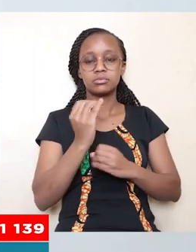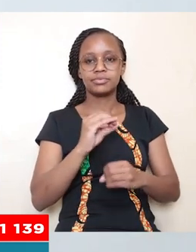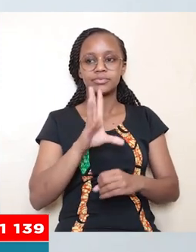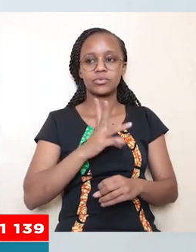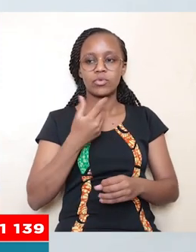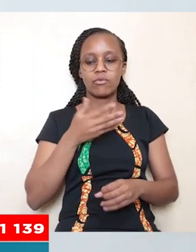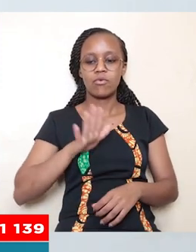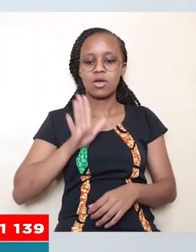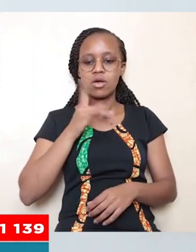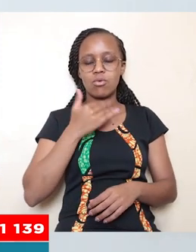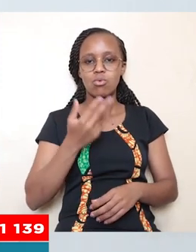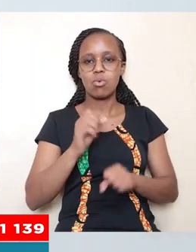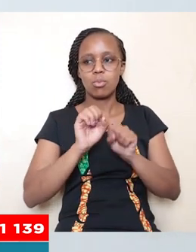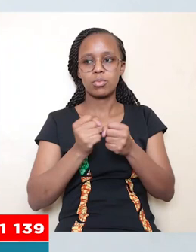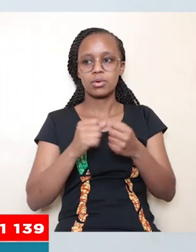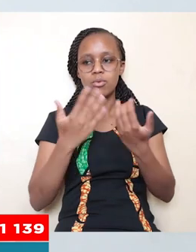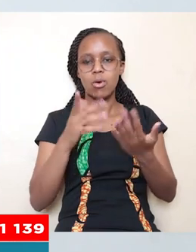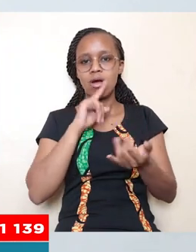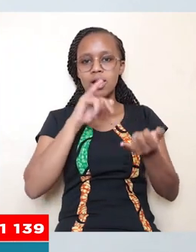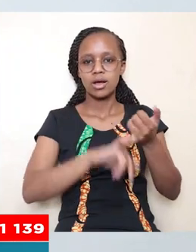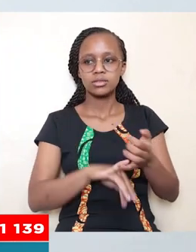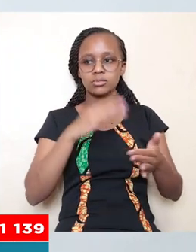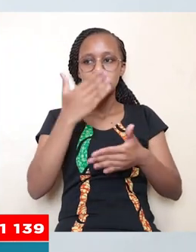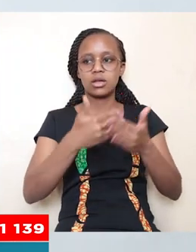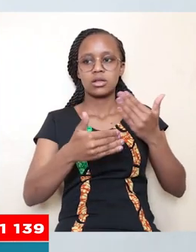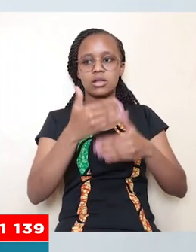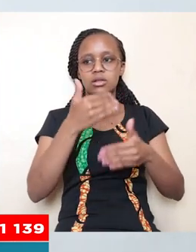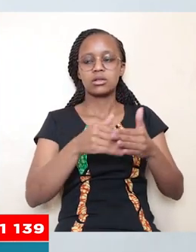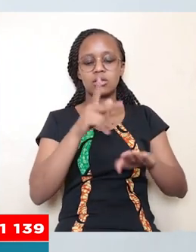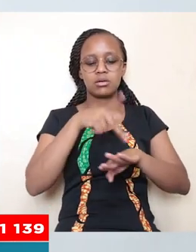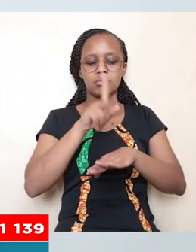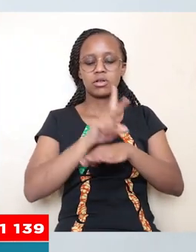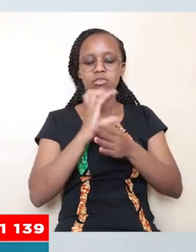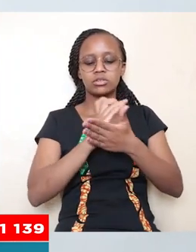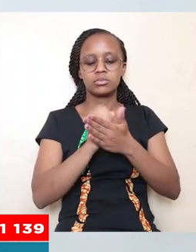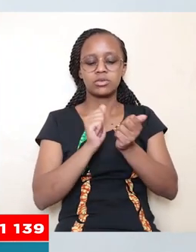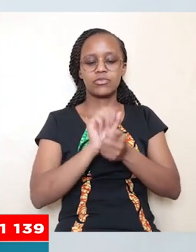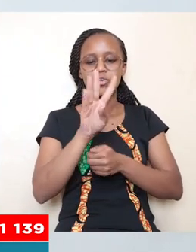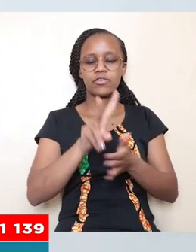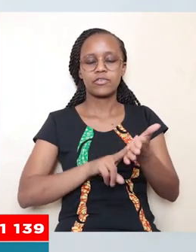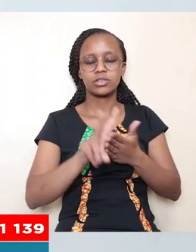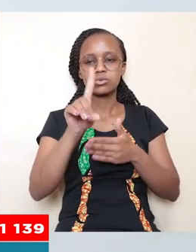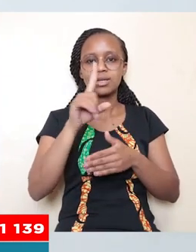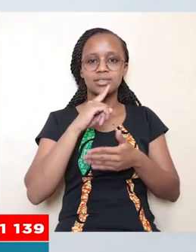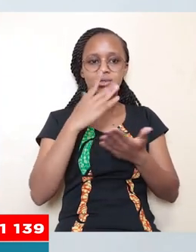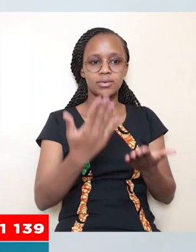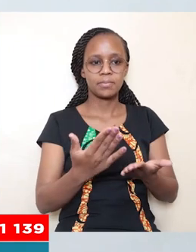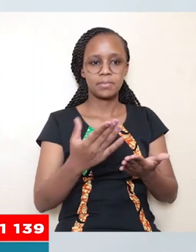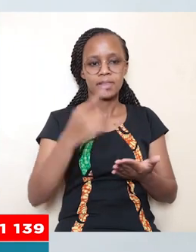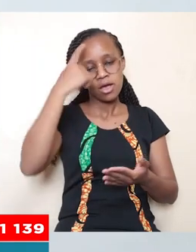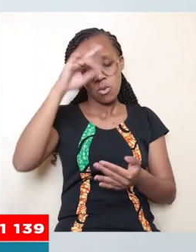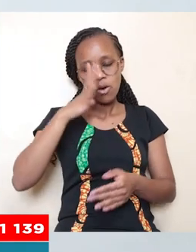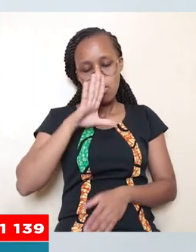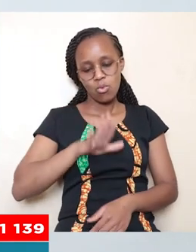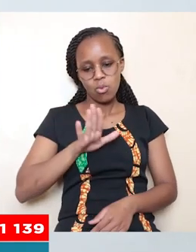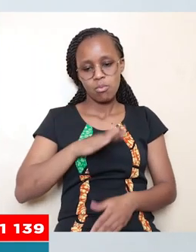know we have women who are breaking what their husbands have built. Proverbs 14, verse 1, we say, a wise